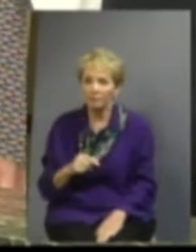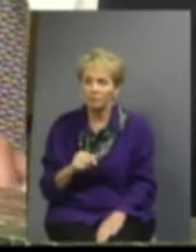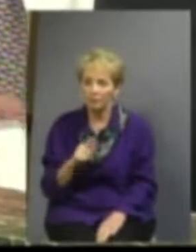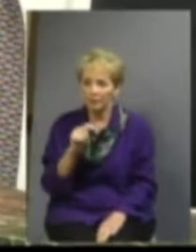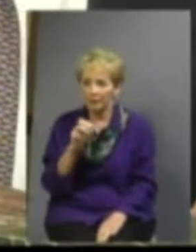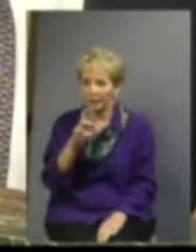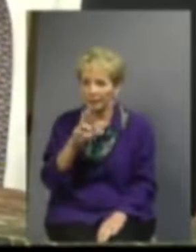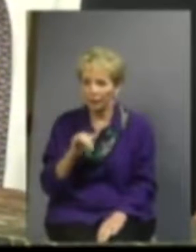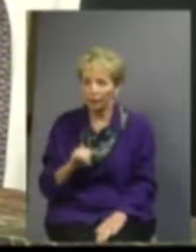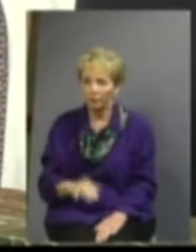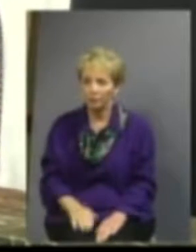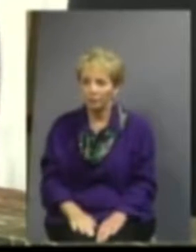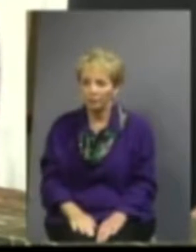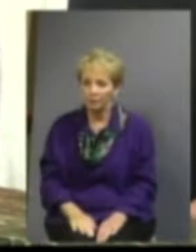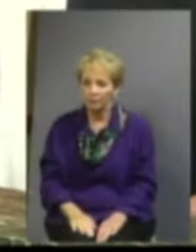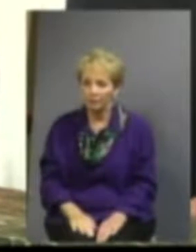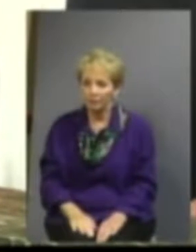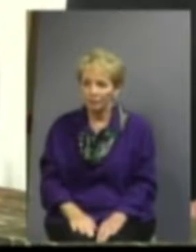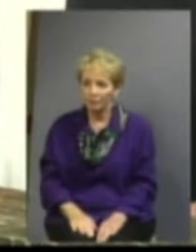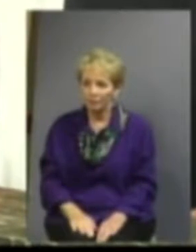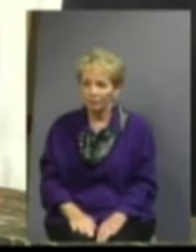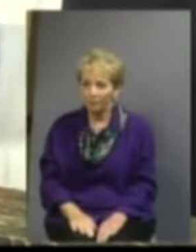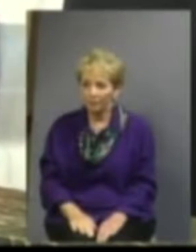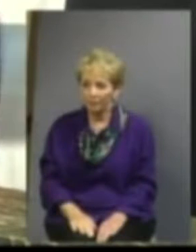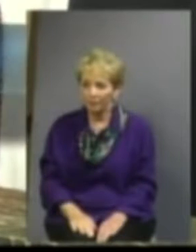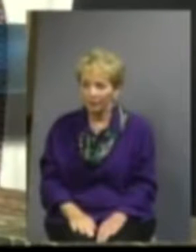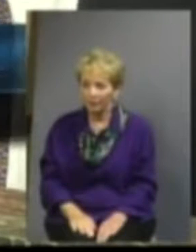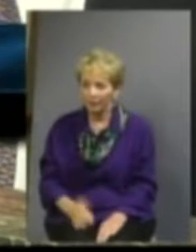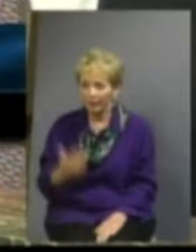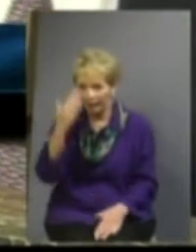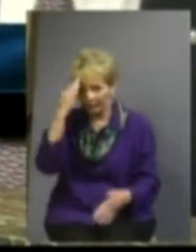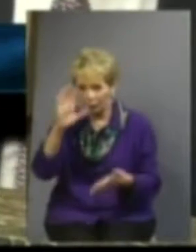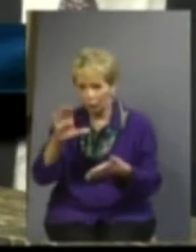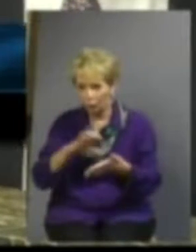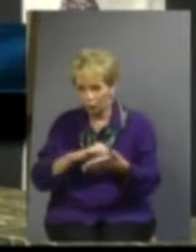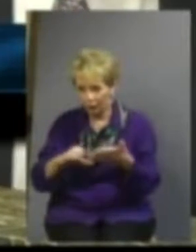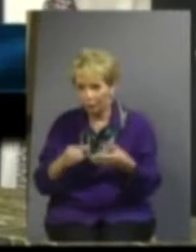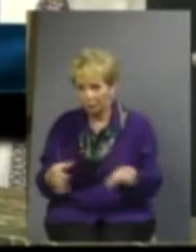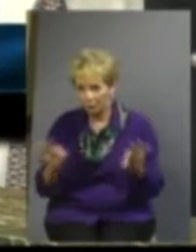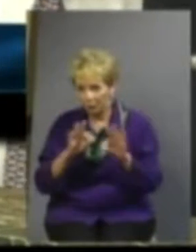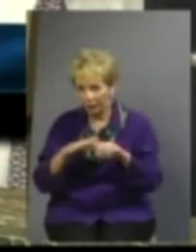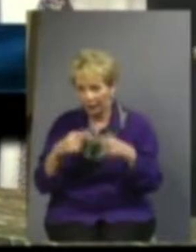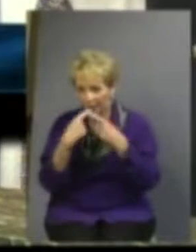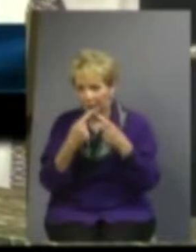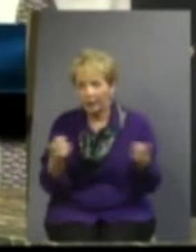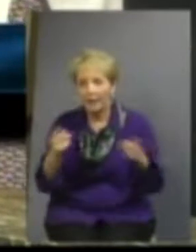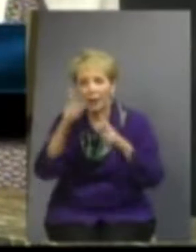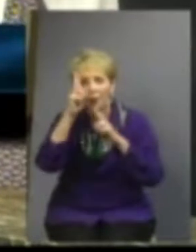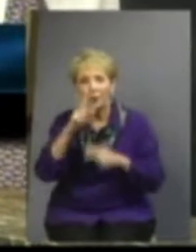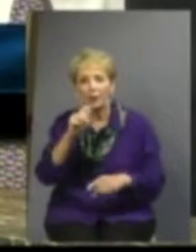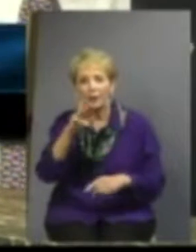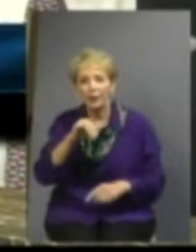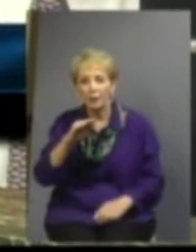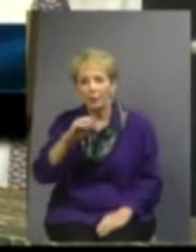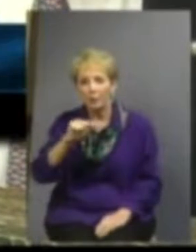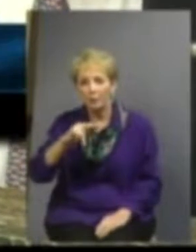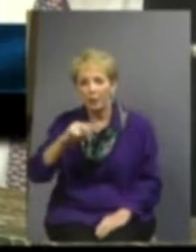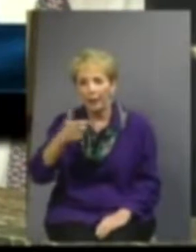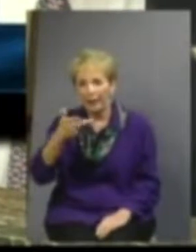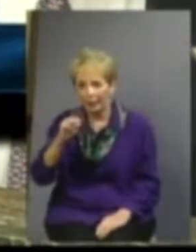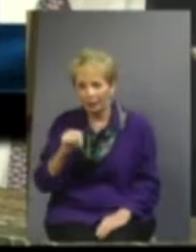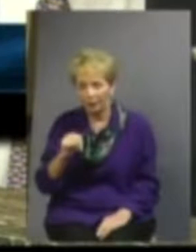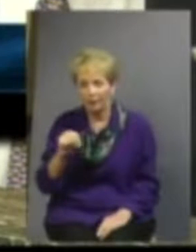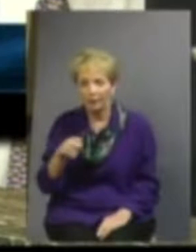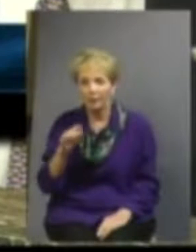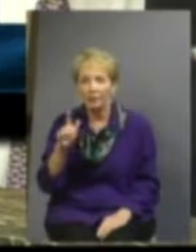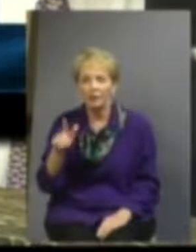wish. The checks I know are more important than me reading the resolution. But, resolution honoring Terry Mangum. Whereas